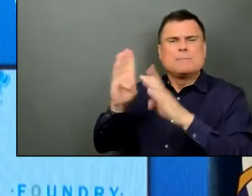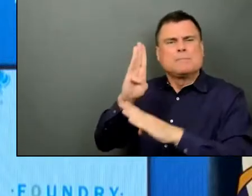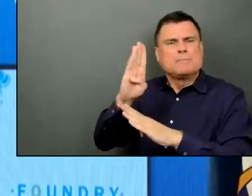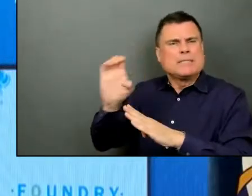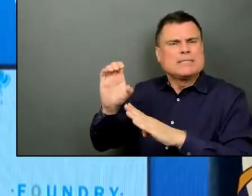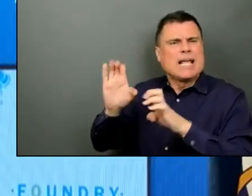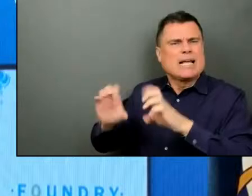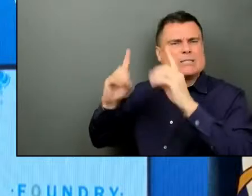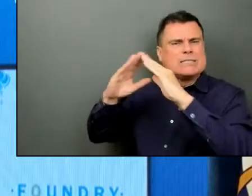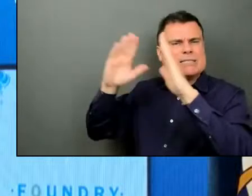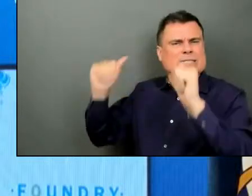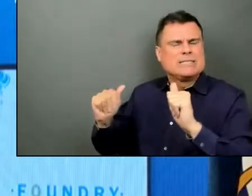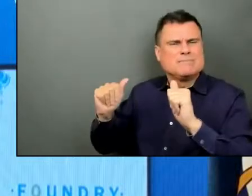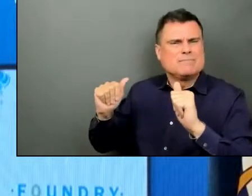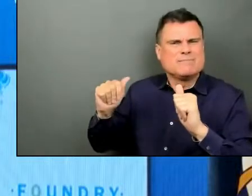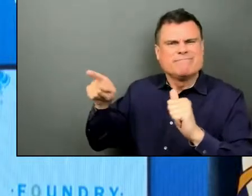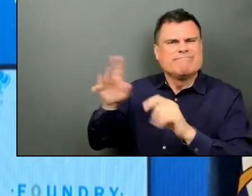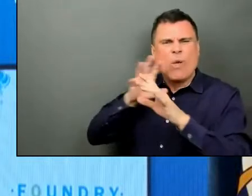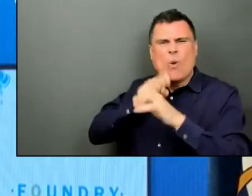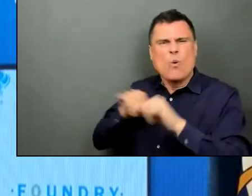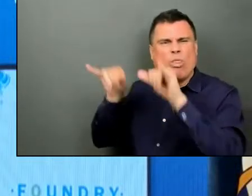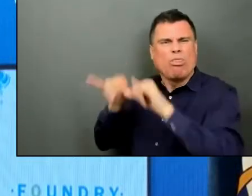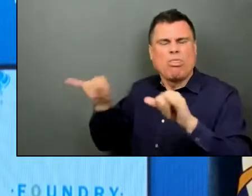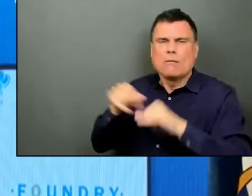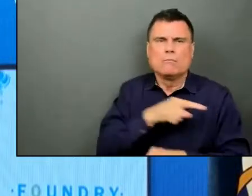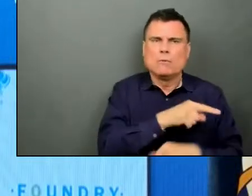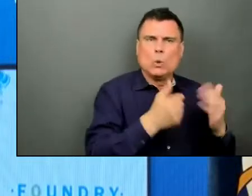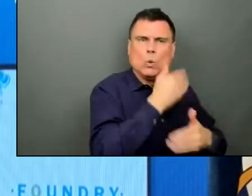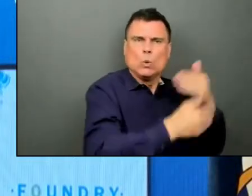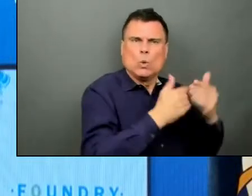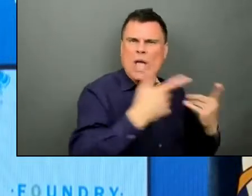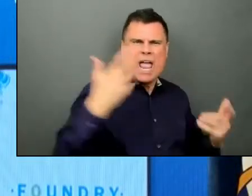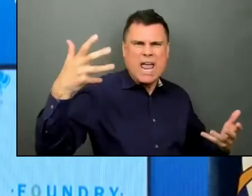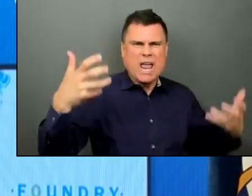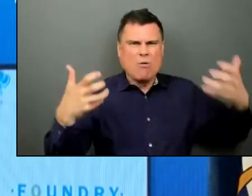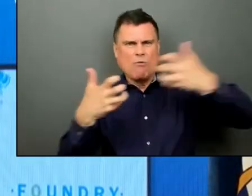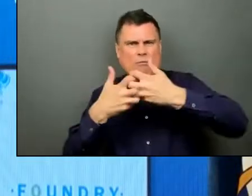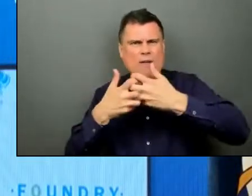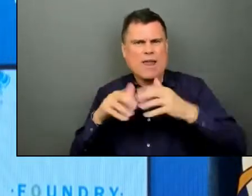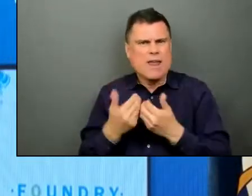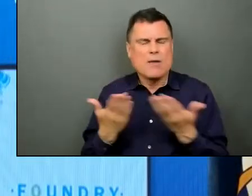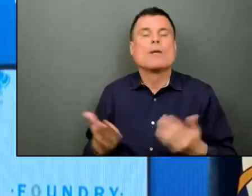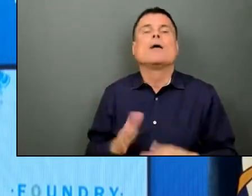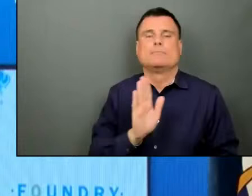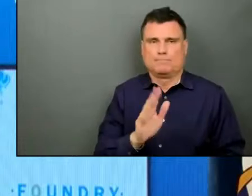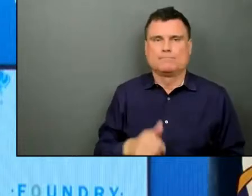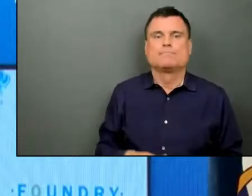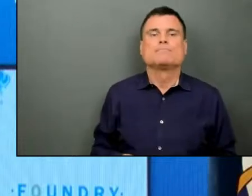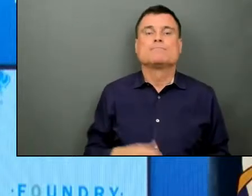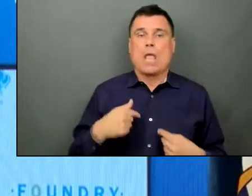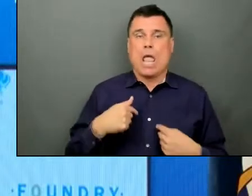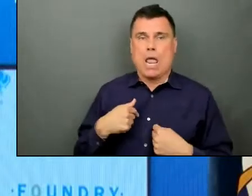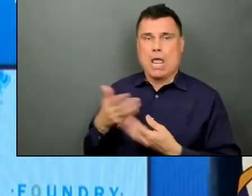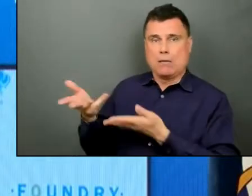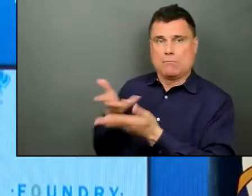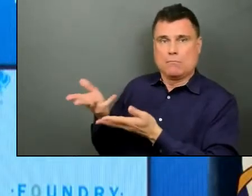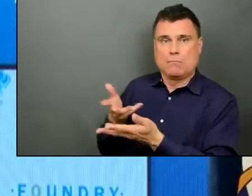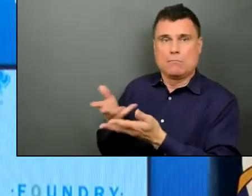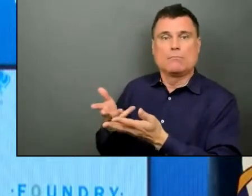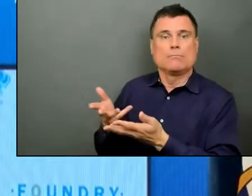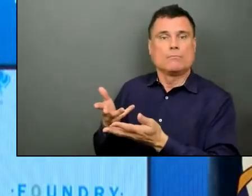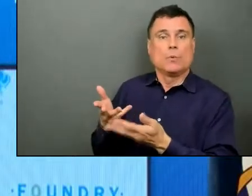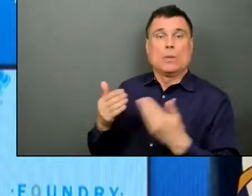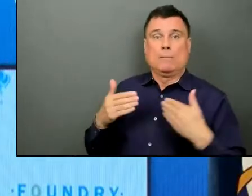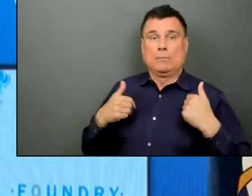with Ministers Whiteside and Dean to announce the expansion of integrated child and youth teams to 15 more school districts across